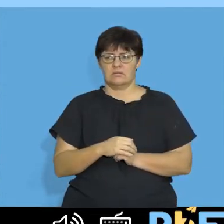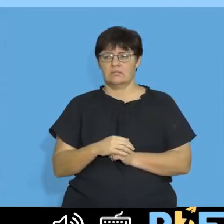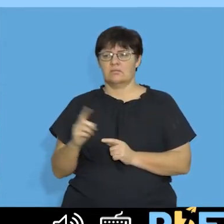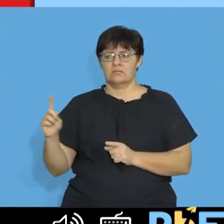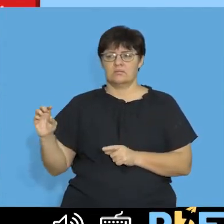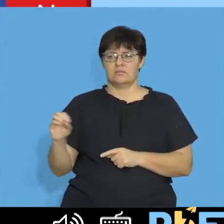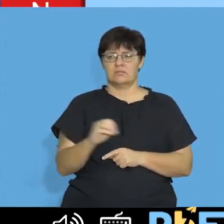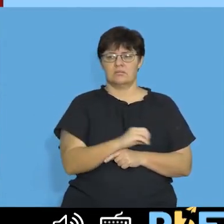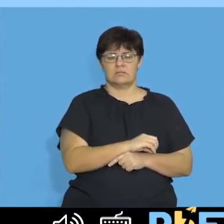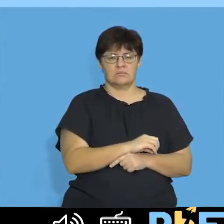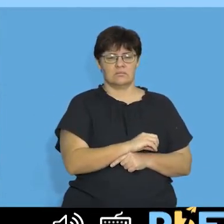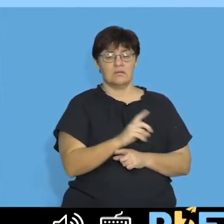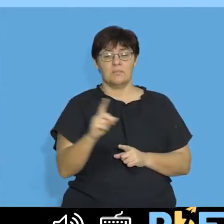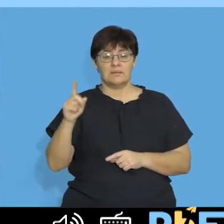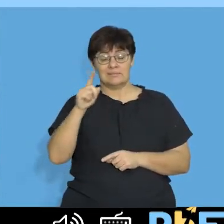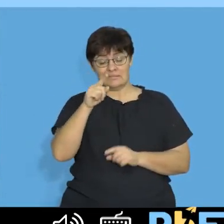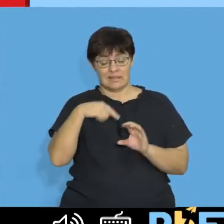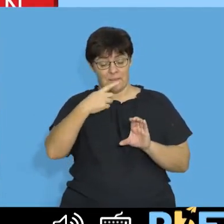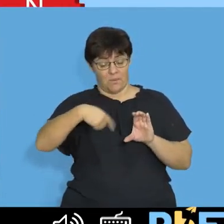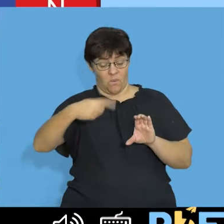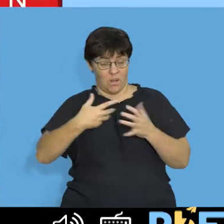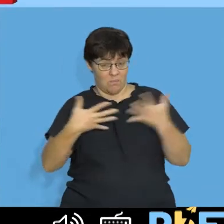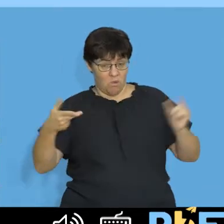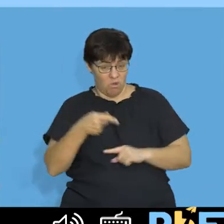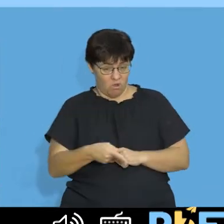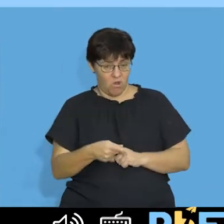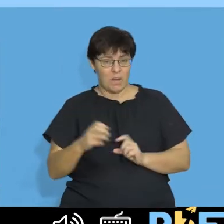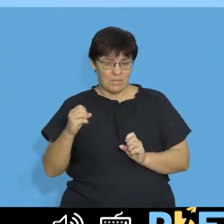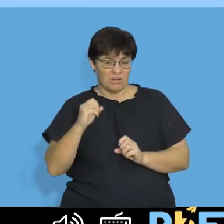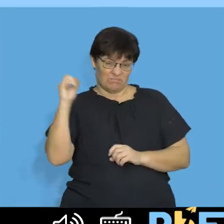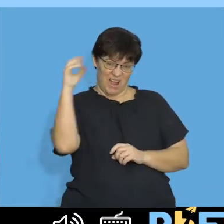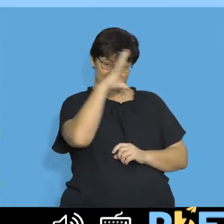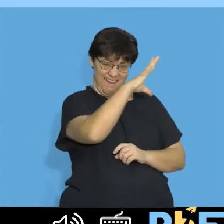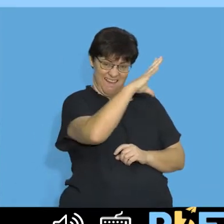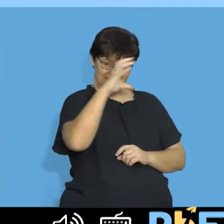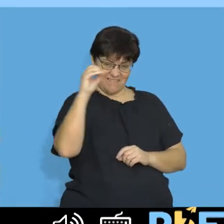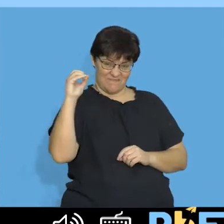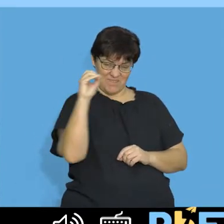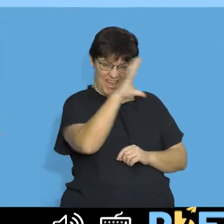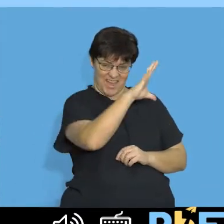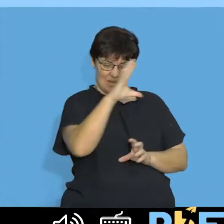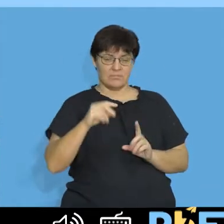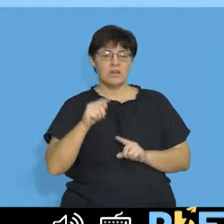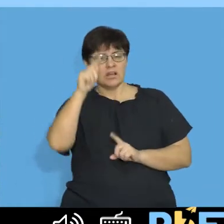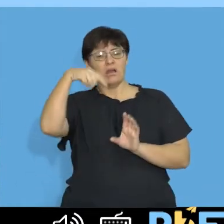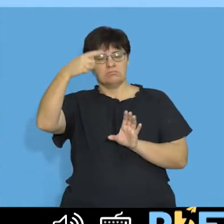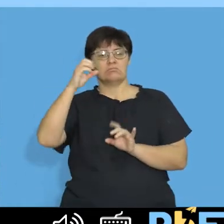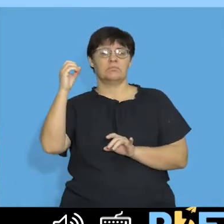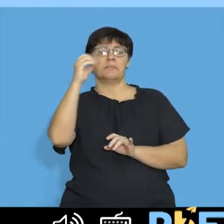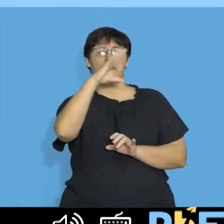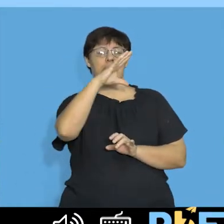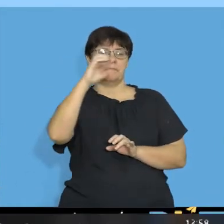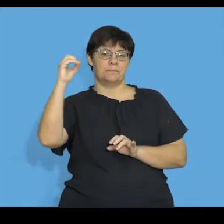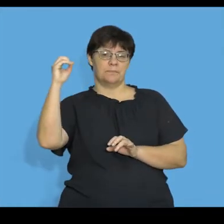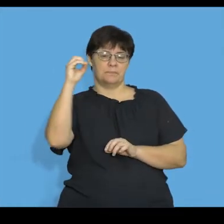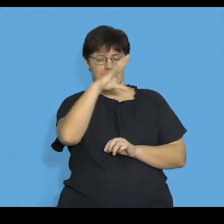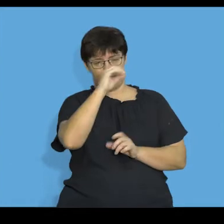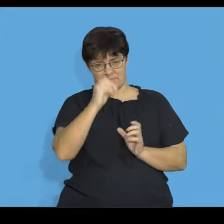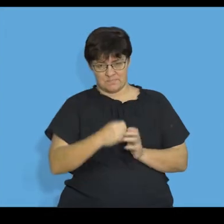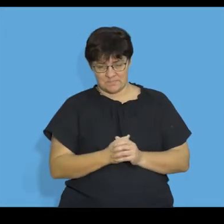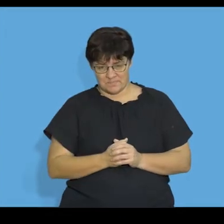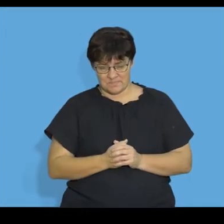on and off. But through the bigger coil, it looks to me like the light bulb is burning brighter,